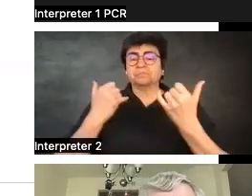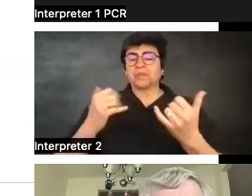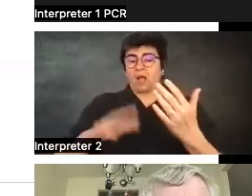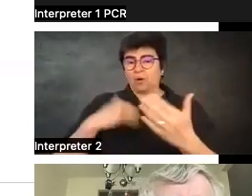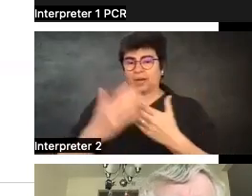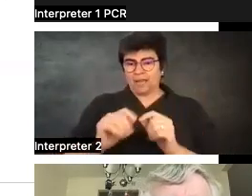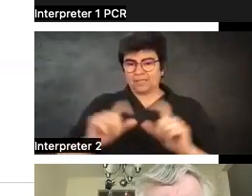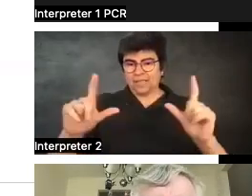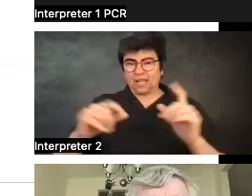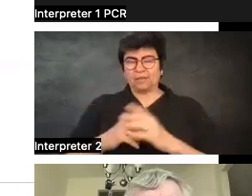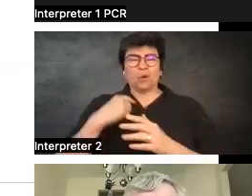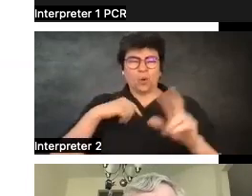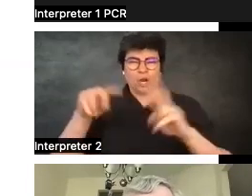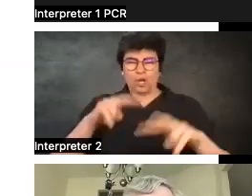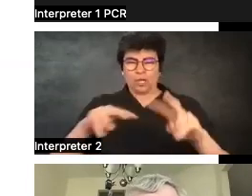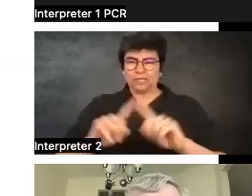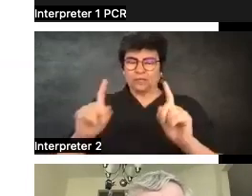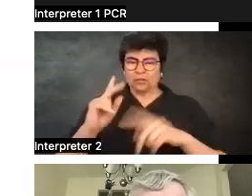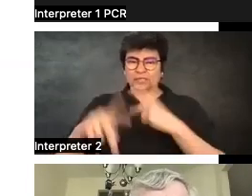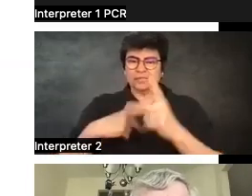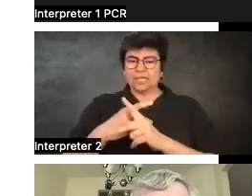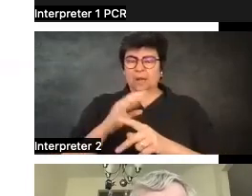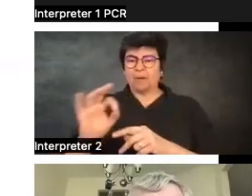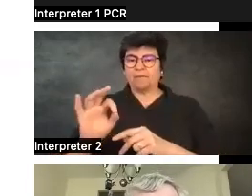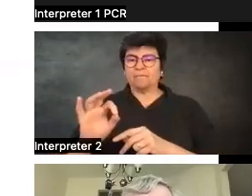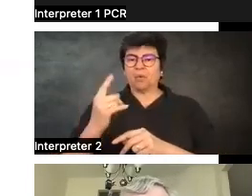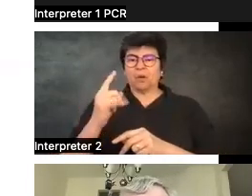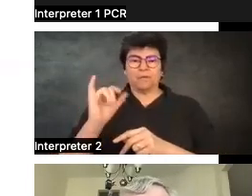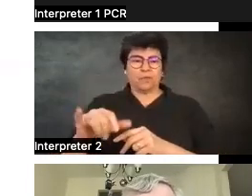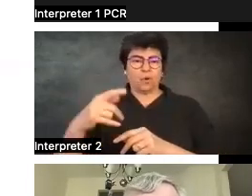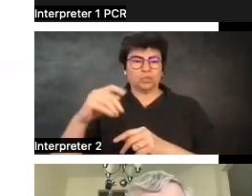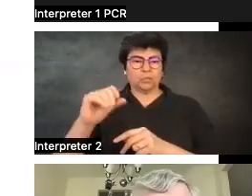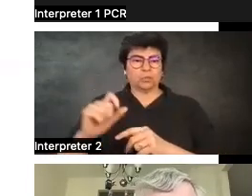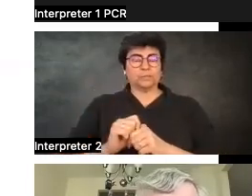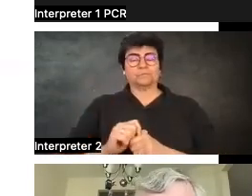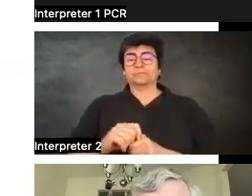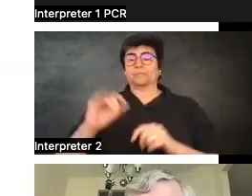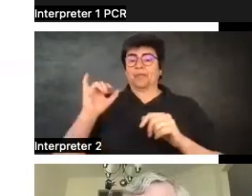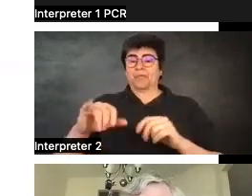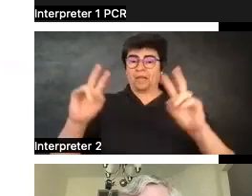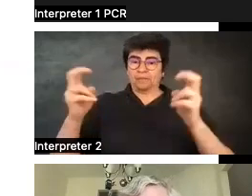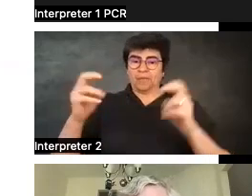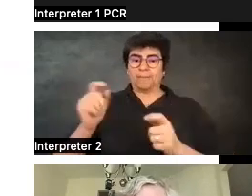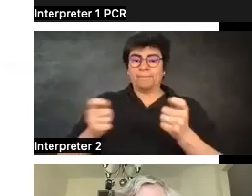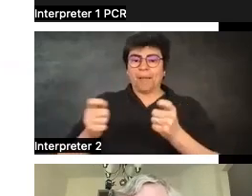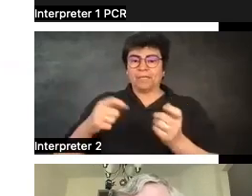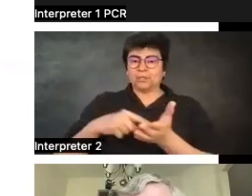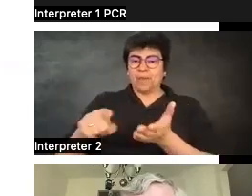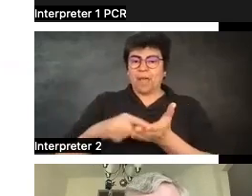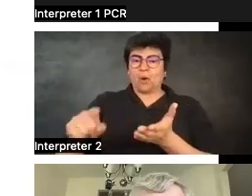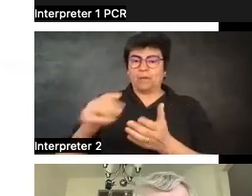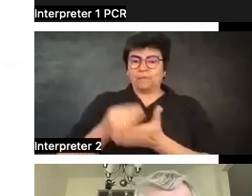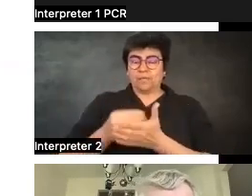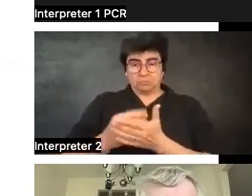and we're going to look at a different type of one of these pools. This is a managed payout fund. They're legal, they're available right